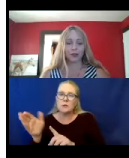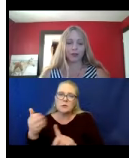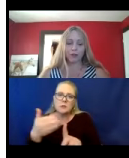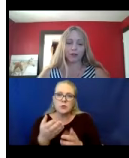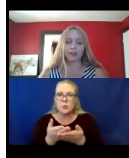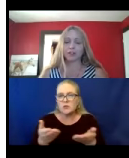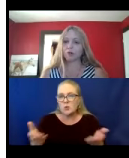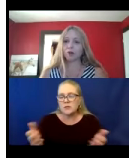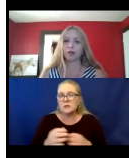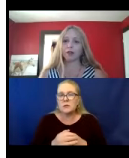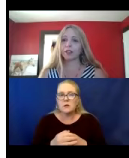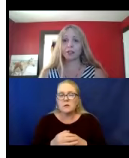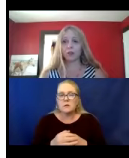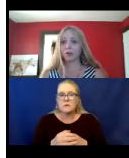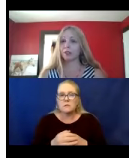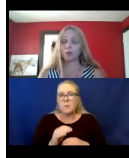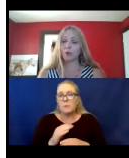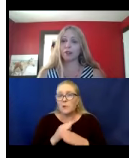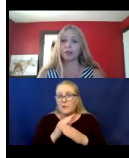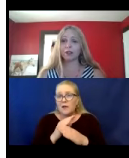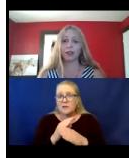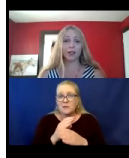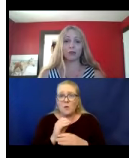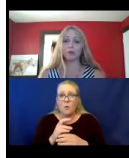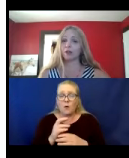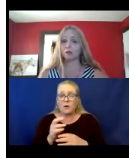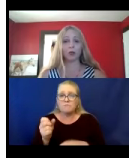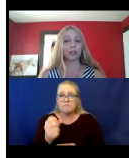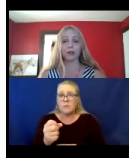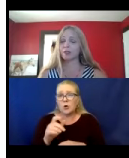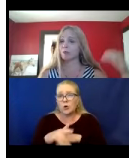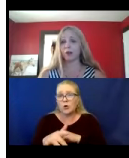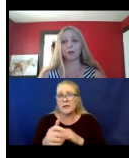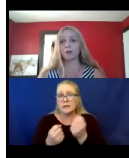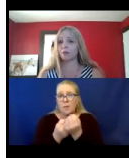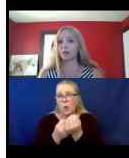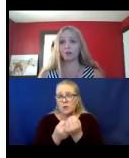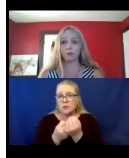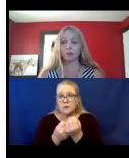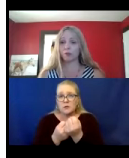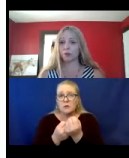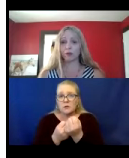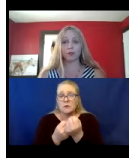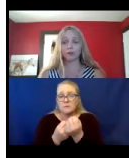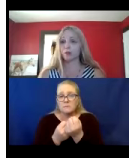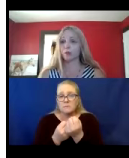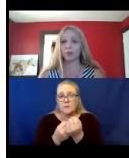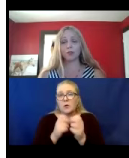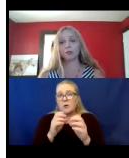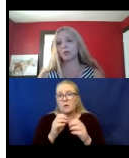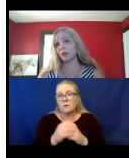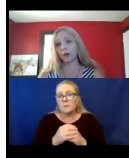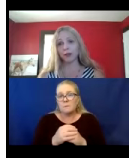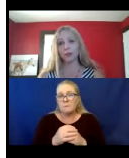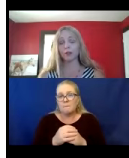you know, you can prevent or get some early support in there, and that can prevent going down into moderate or severe symptoms or, you